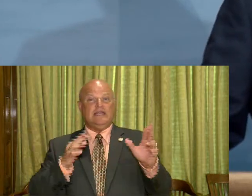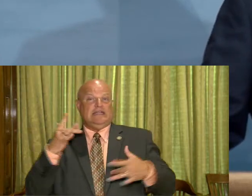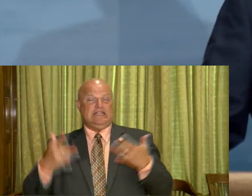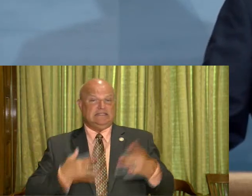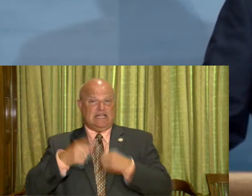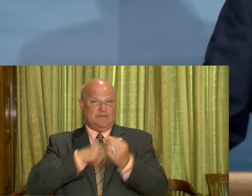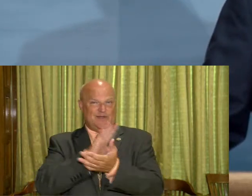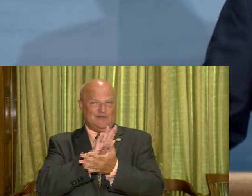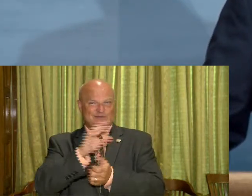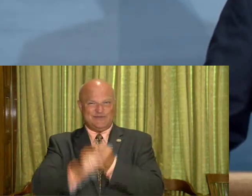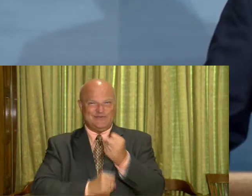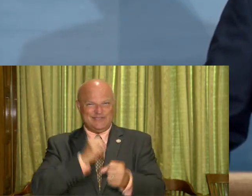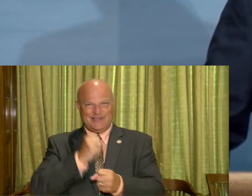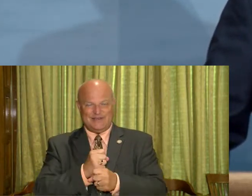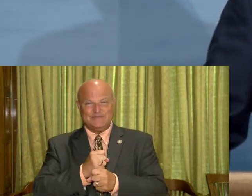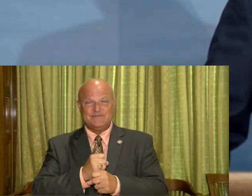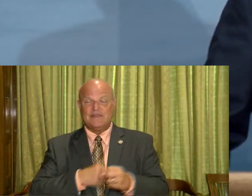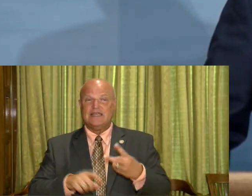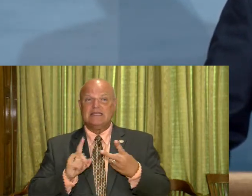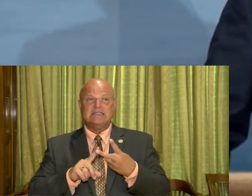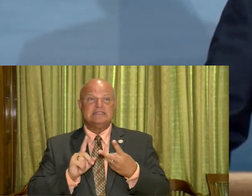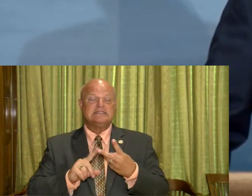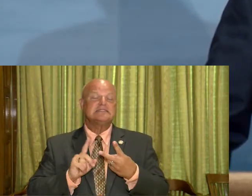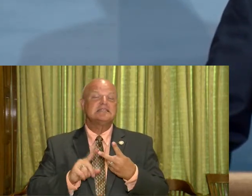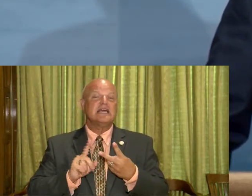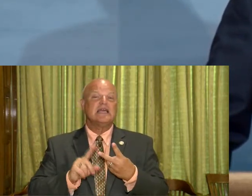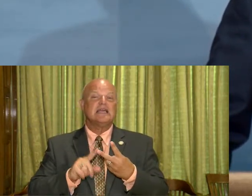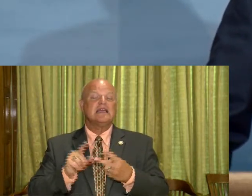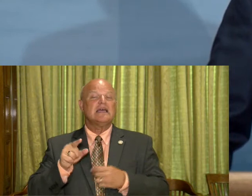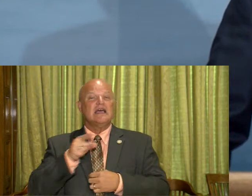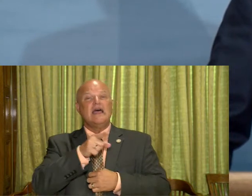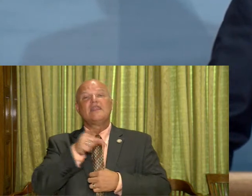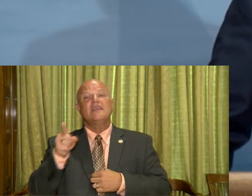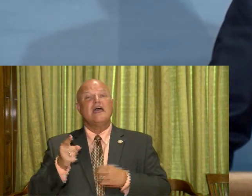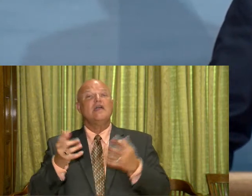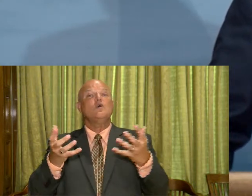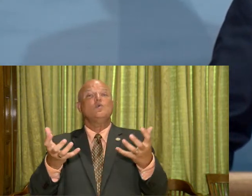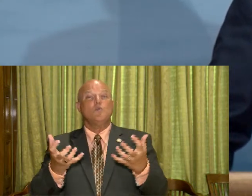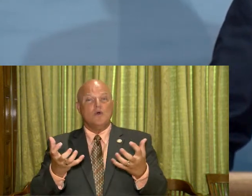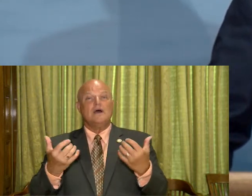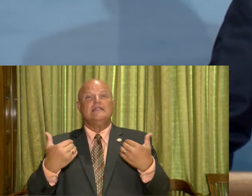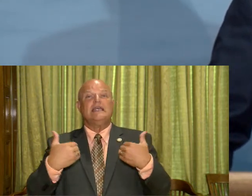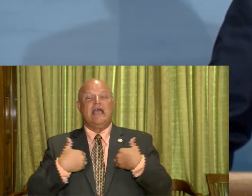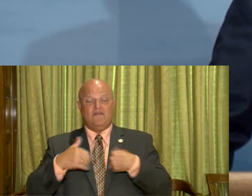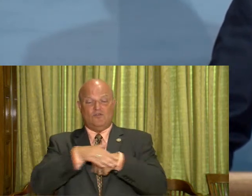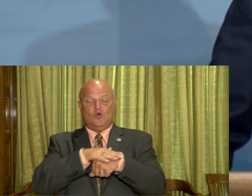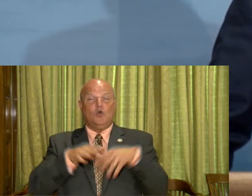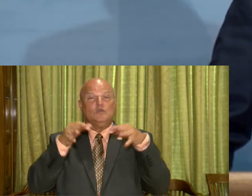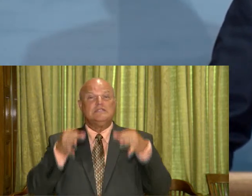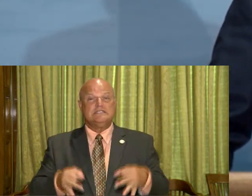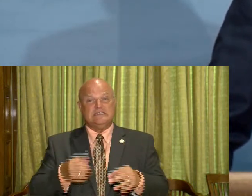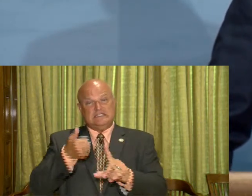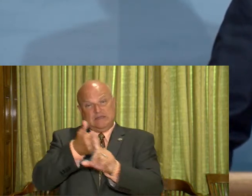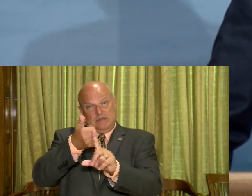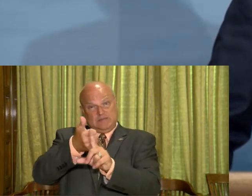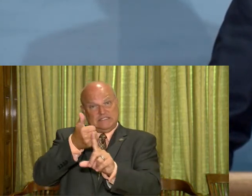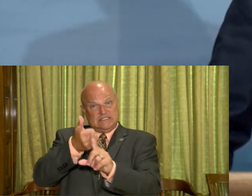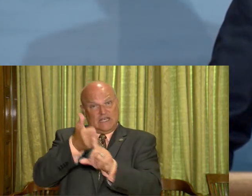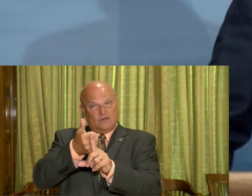about the school year. Secondly, they would like to have local decision-making